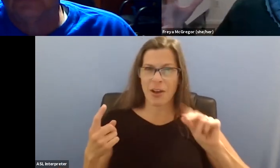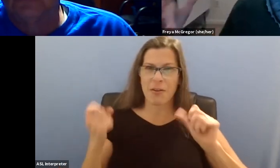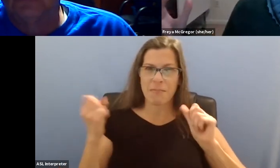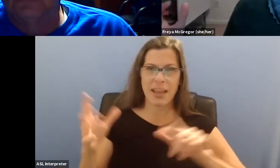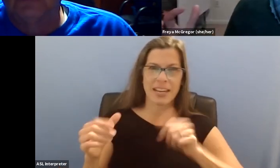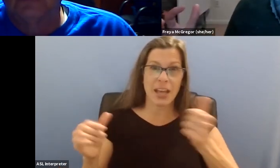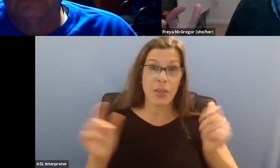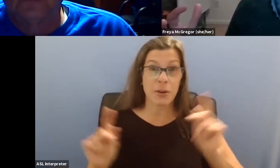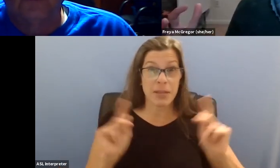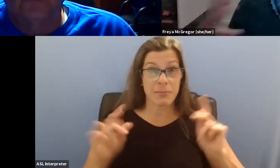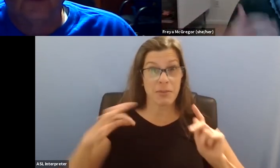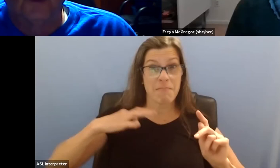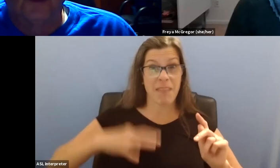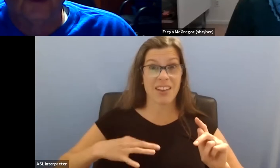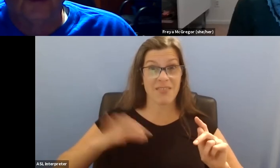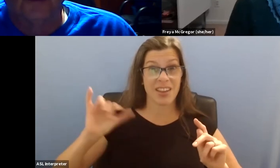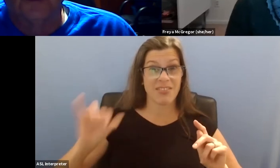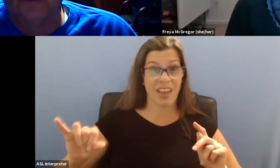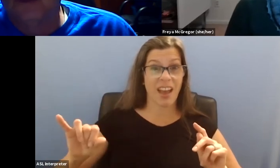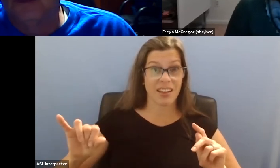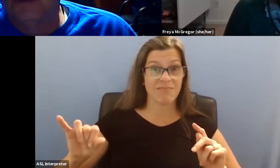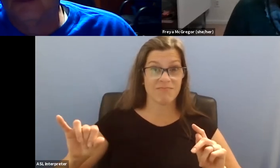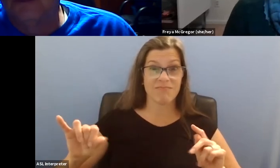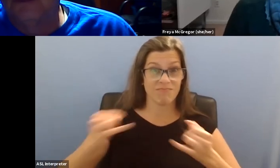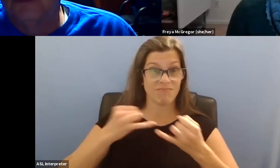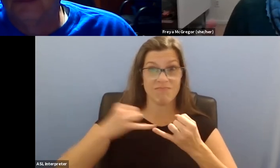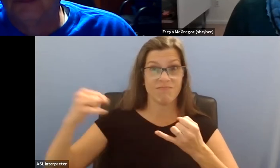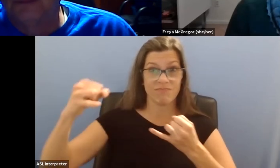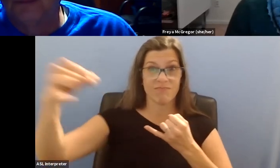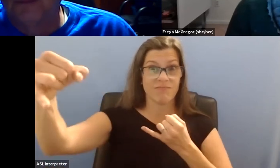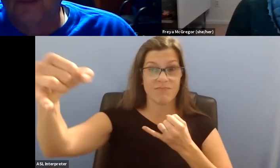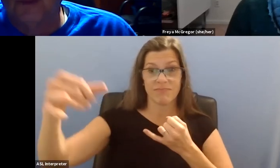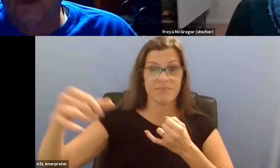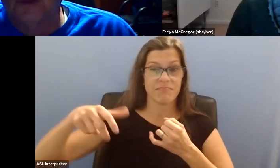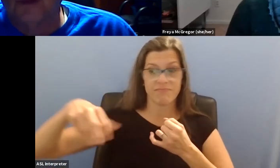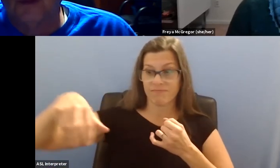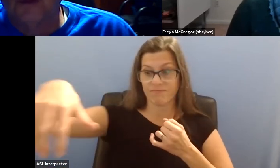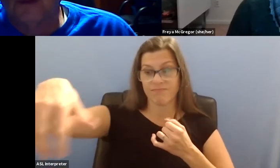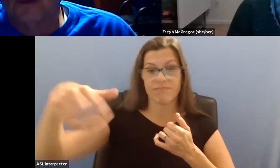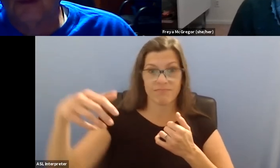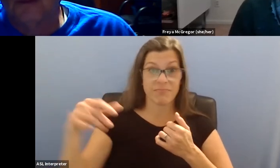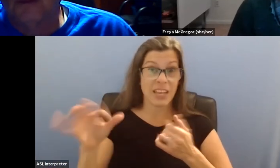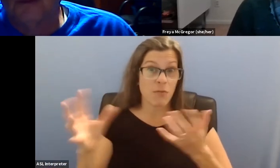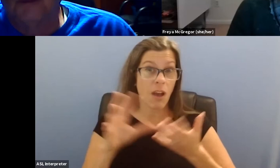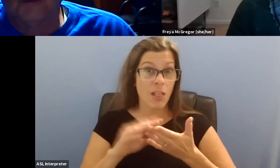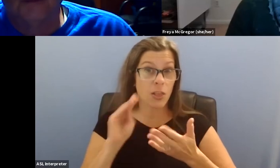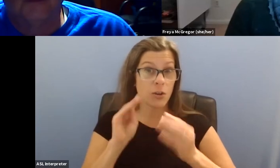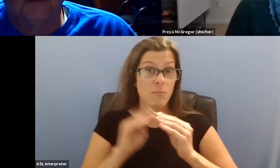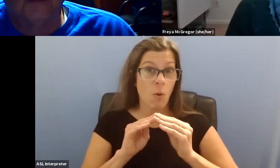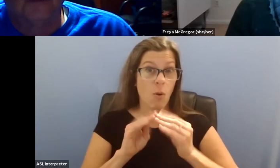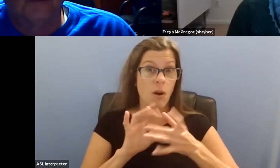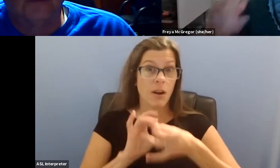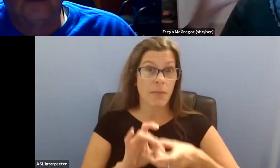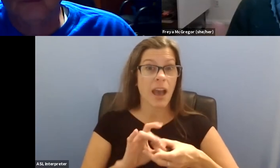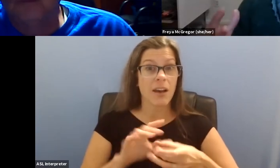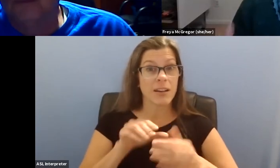people who also benefit from that. And it's, it's really, it's just really awesome. Also, if you're interested in learning a bit more about accessible birding